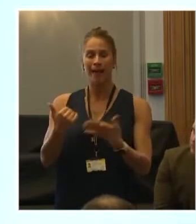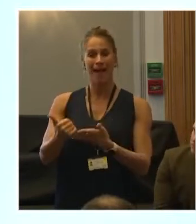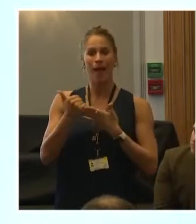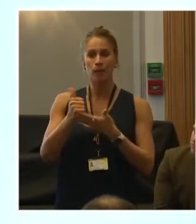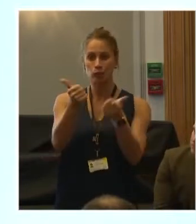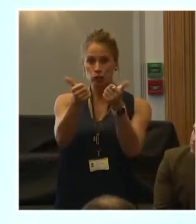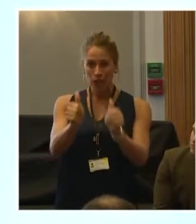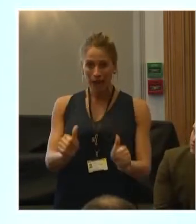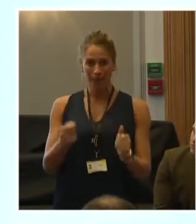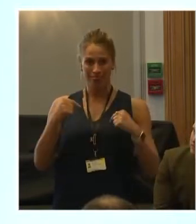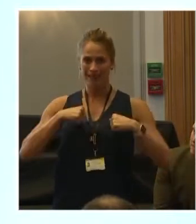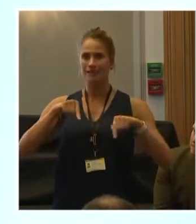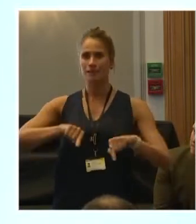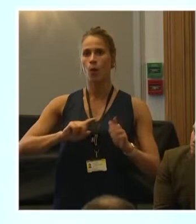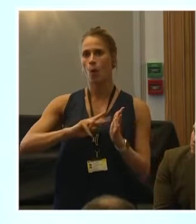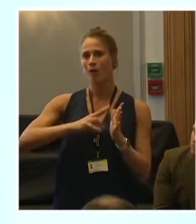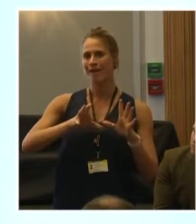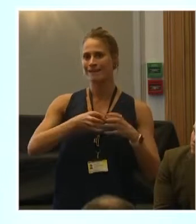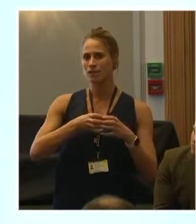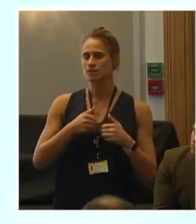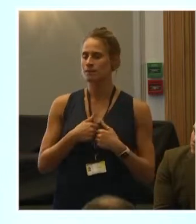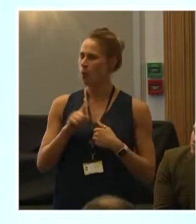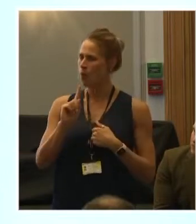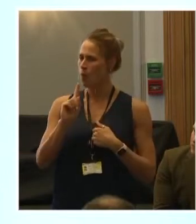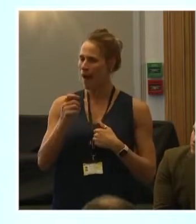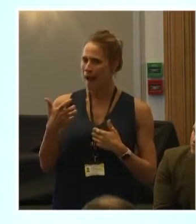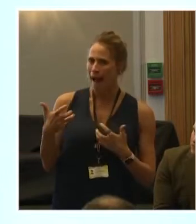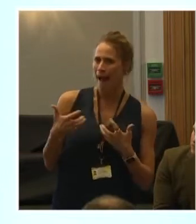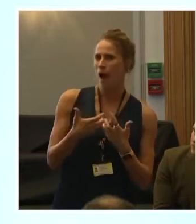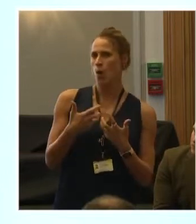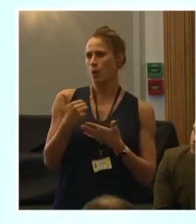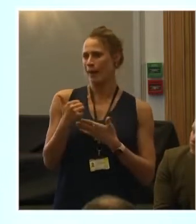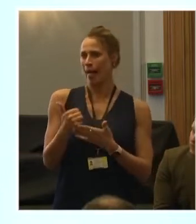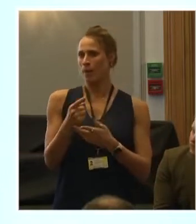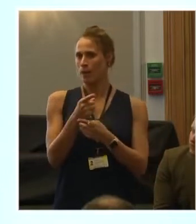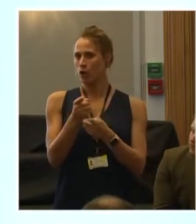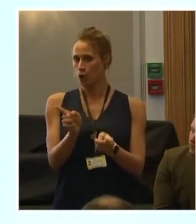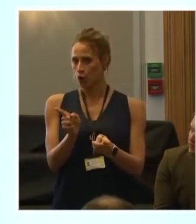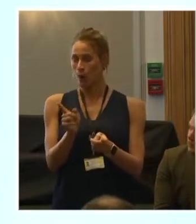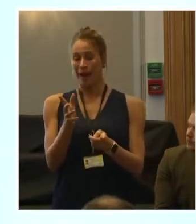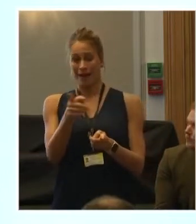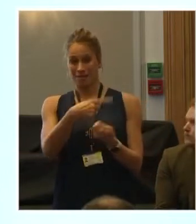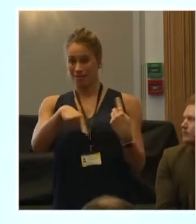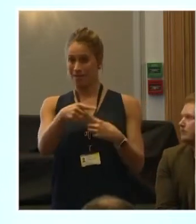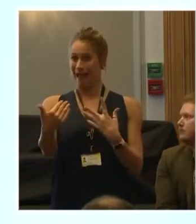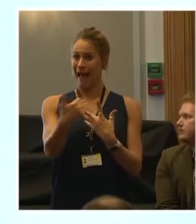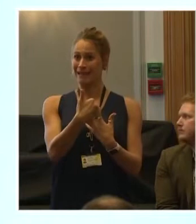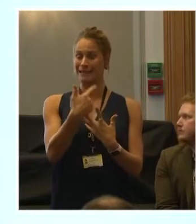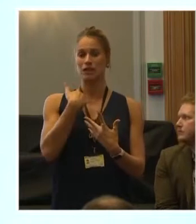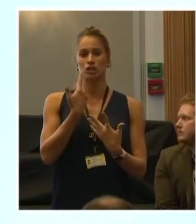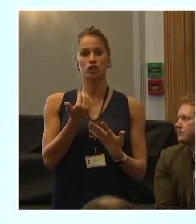organisation. What we do for you and where you can access this support and guidance for you and your